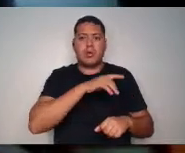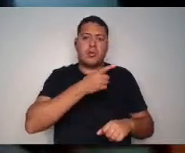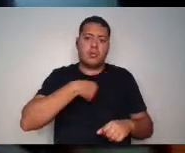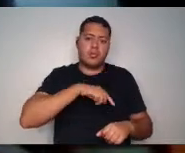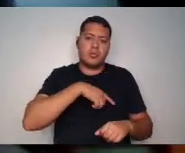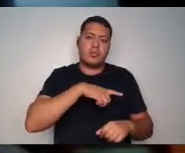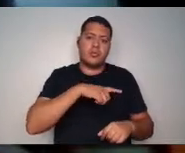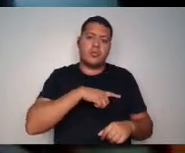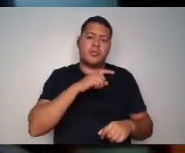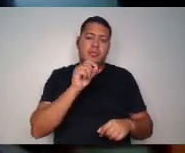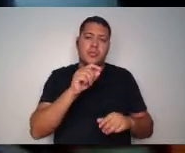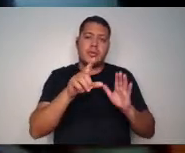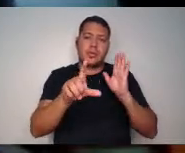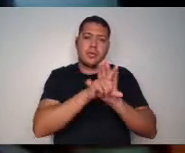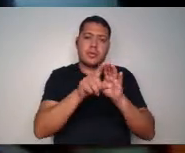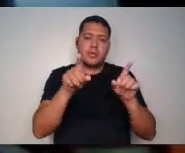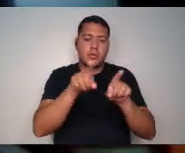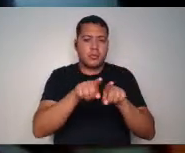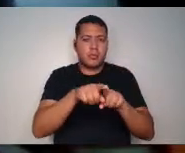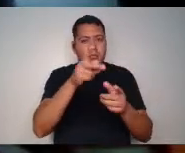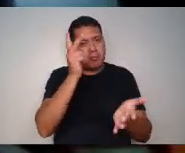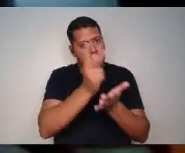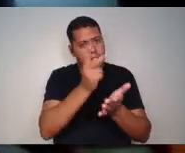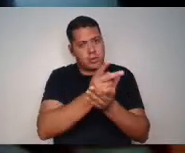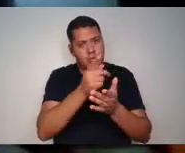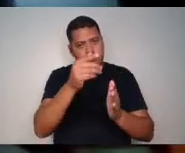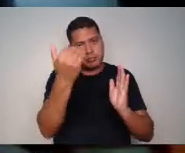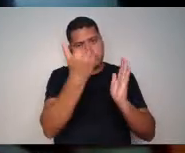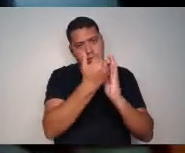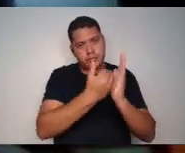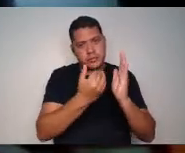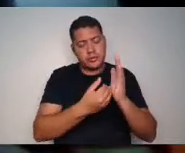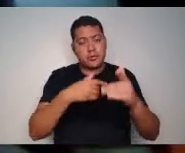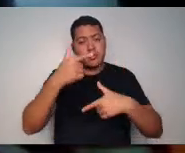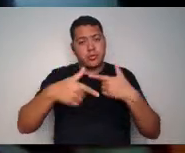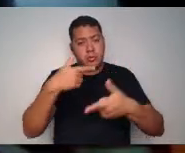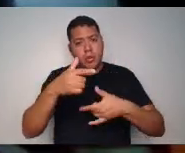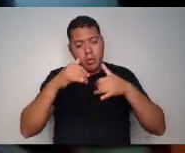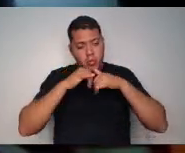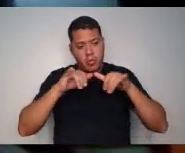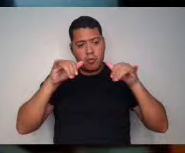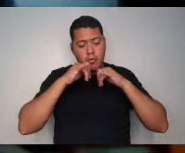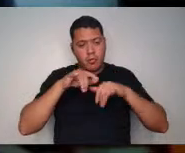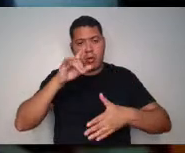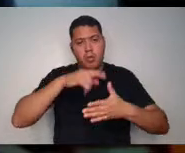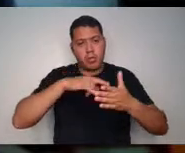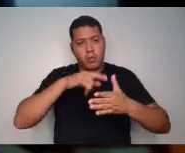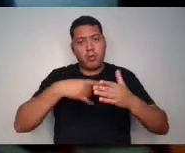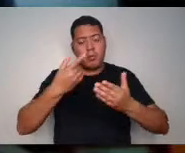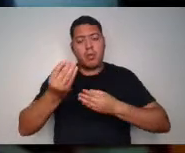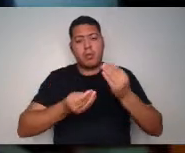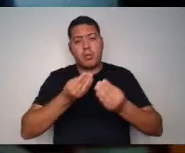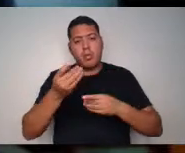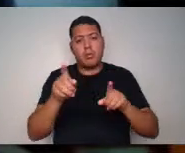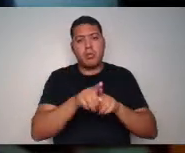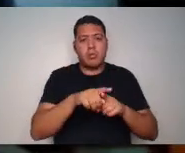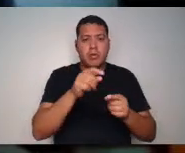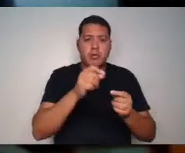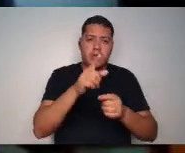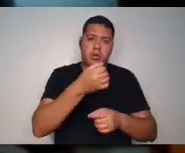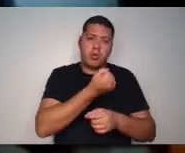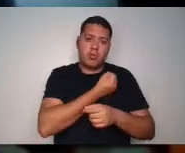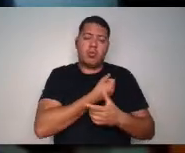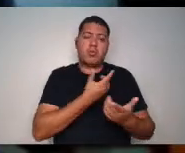can know this, there is a specific legislation regarding this. The workers have to be informed how algorithms